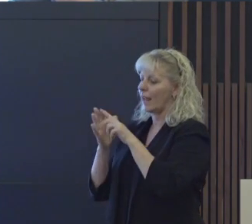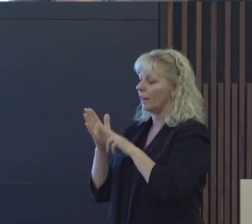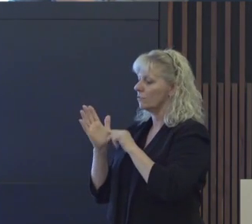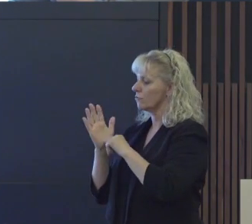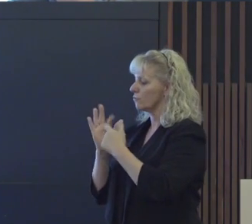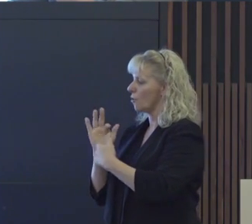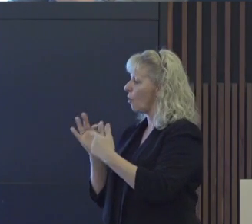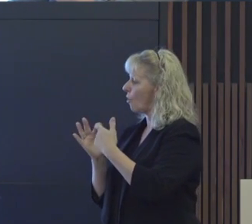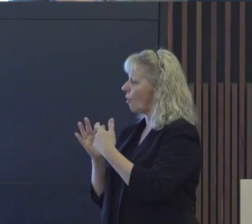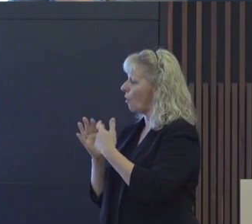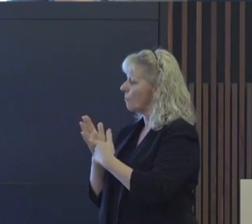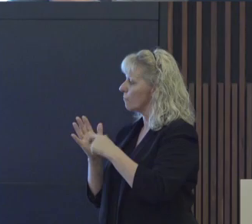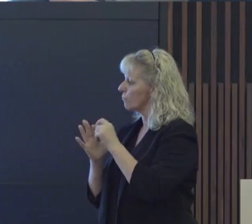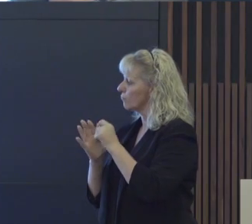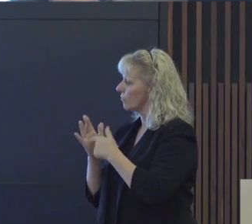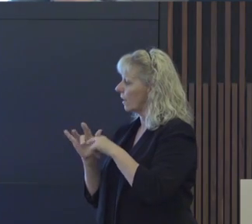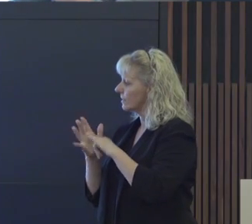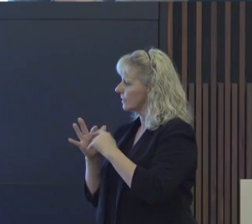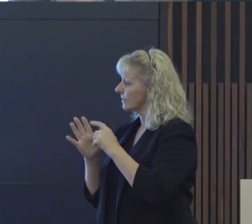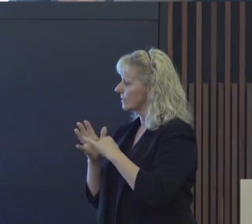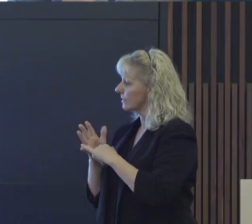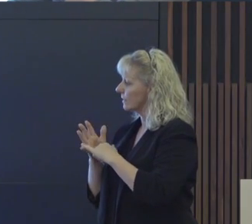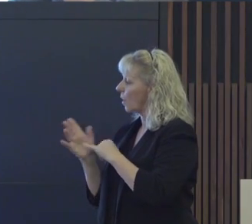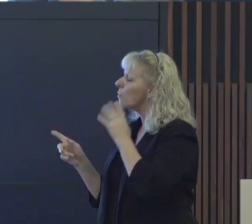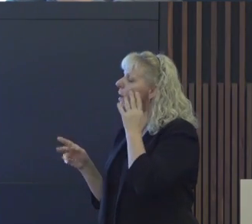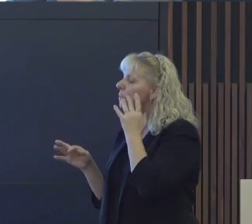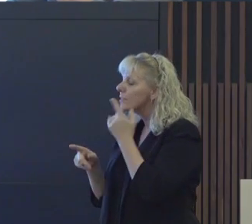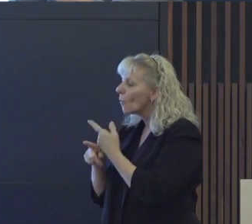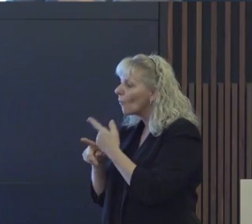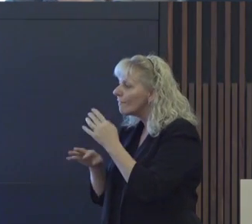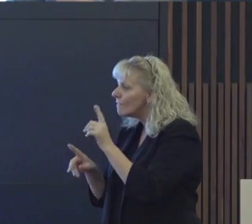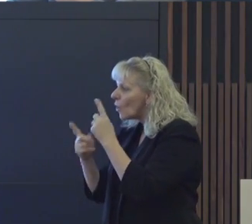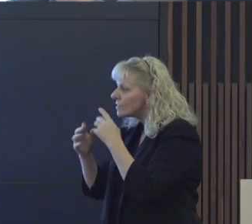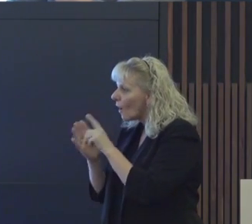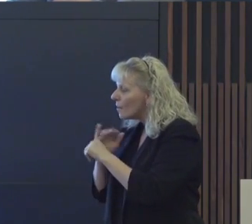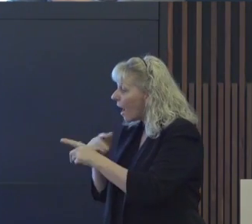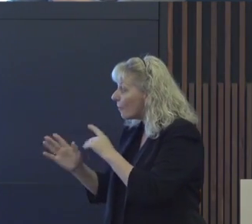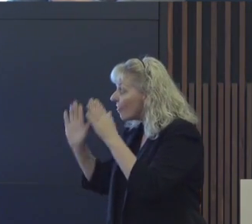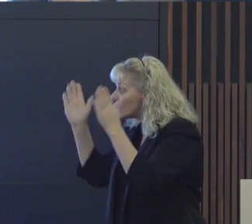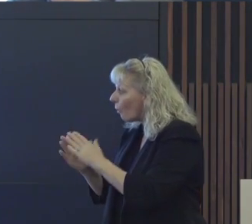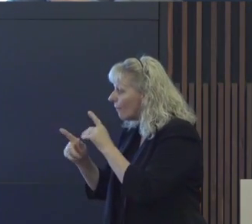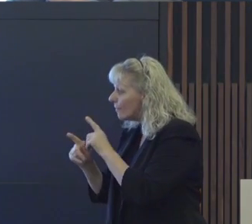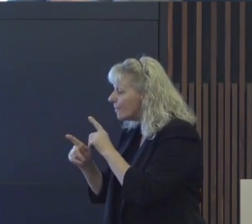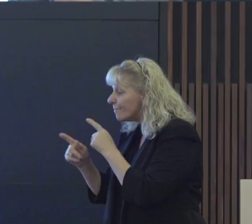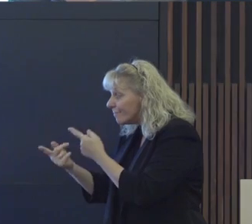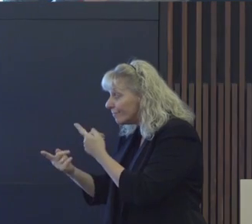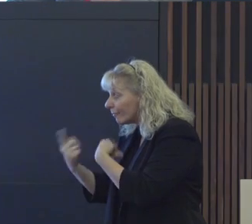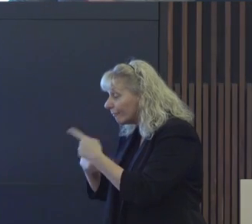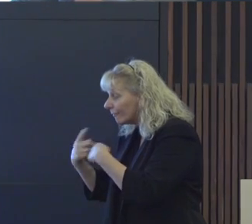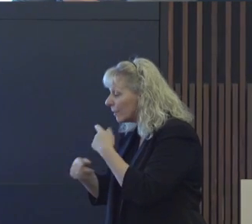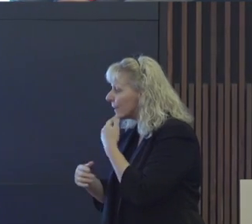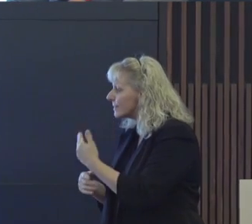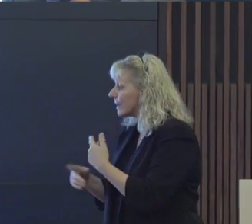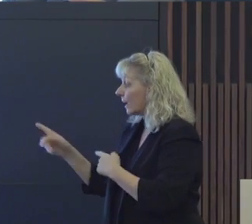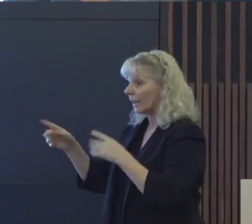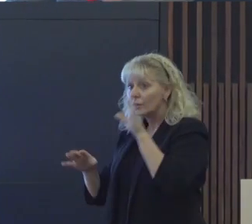you just give us, when we first talked about it, it took ages. I want the short version, please. Okay,